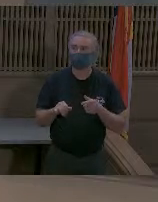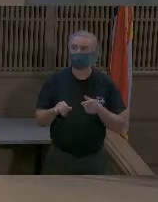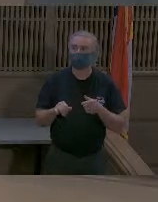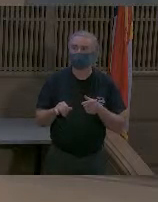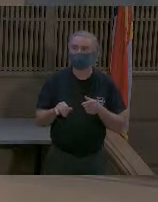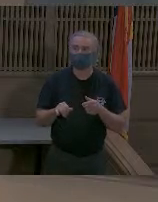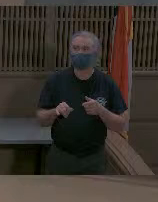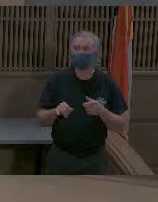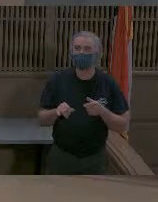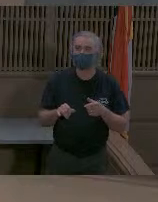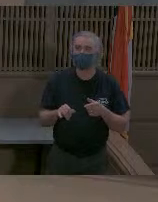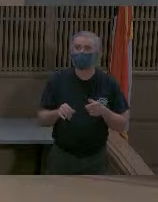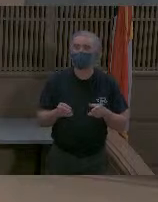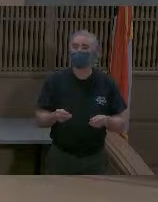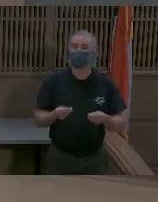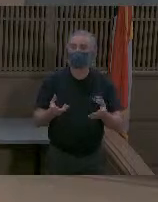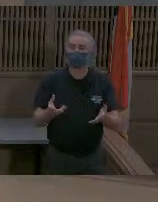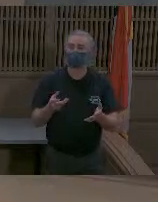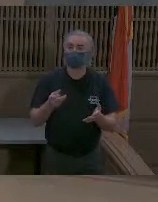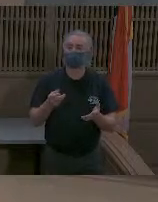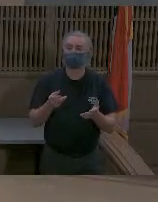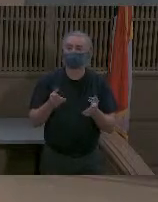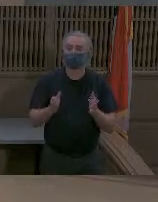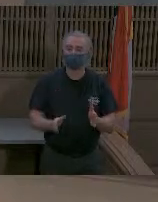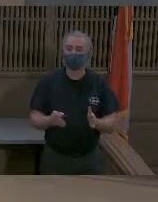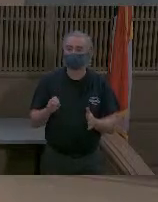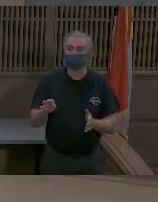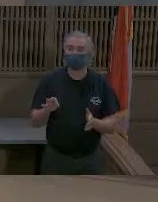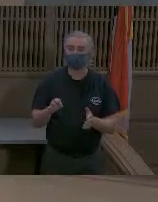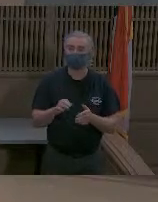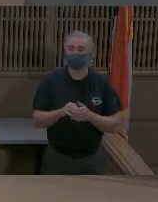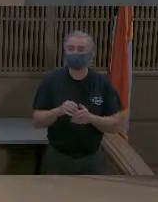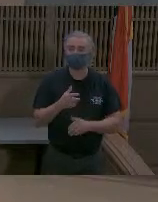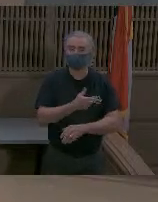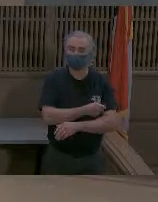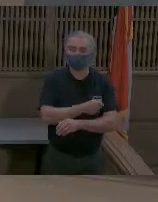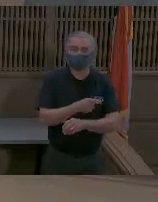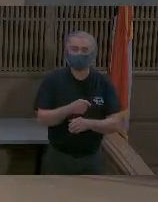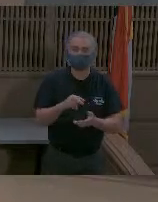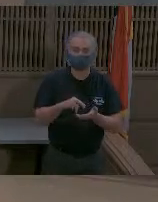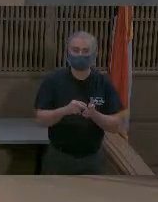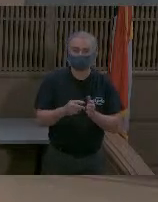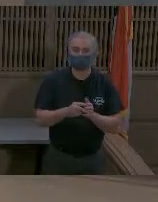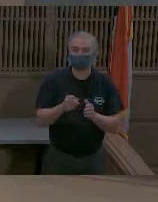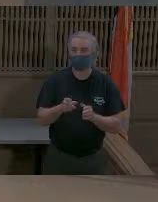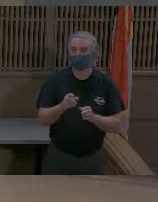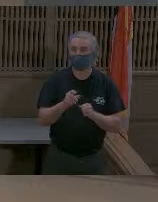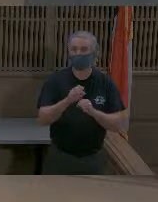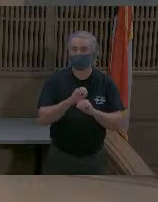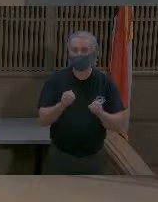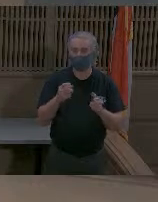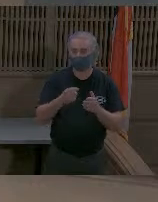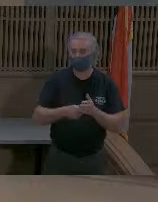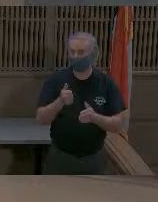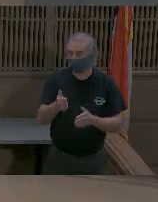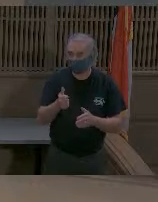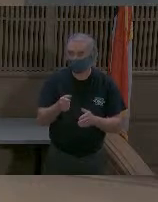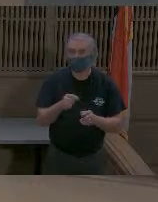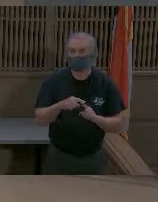elect to bill the insurance company for an administrative fee, but there will be no out-of-pocket cost to the patient.